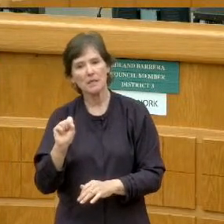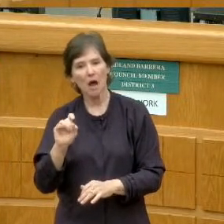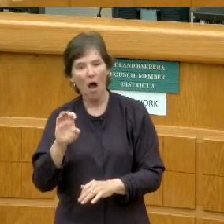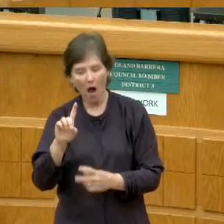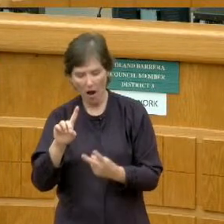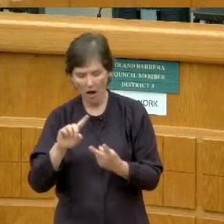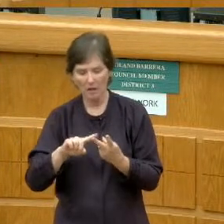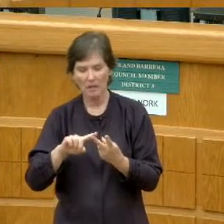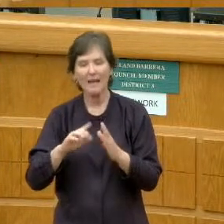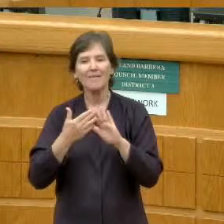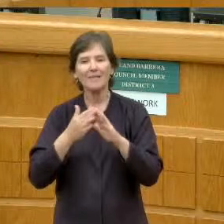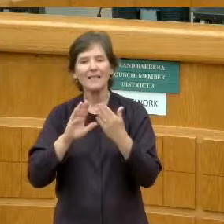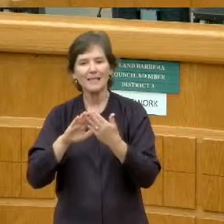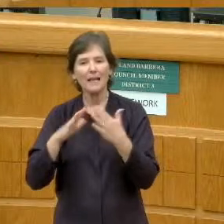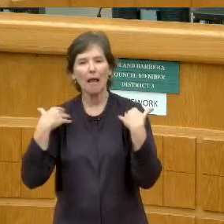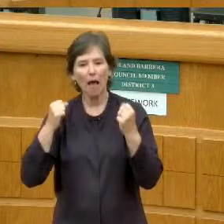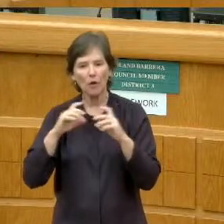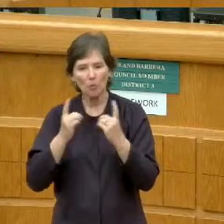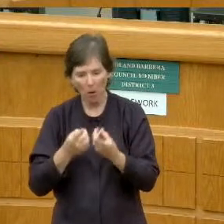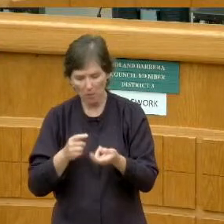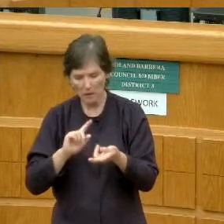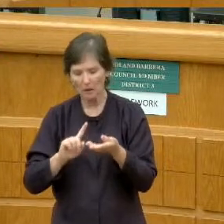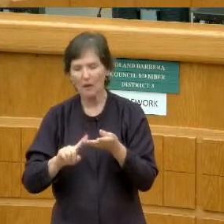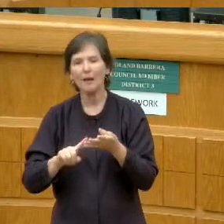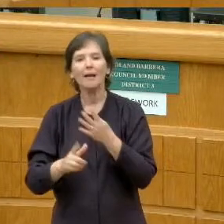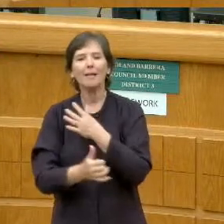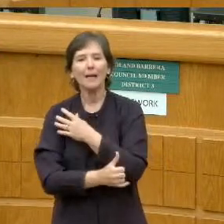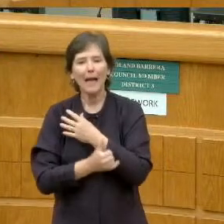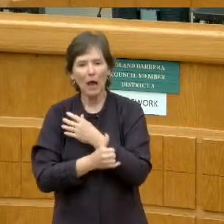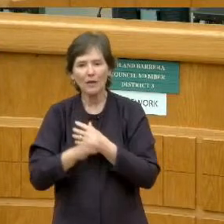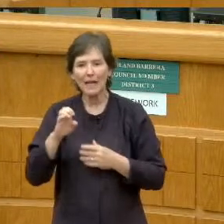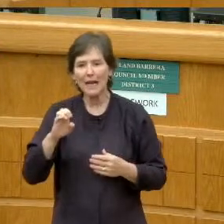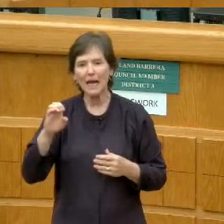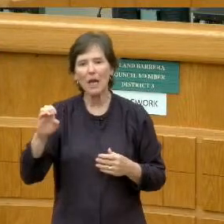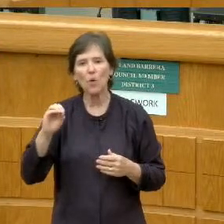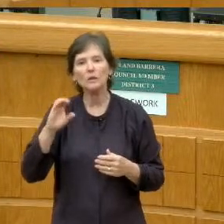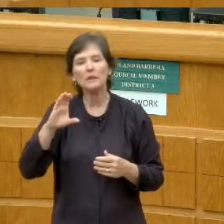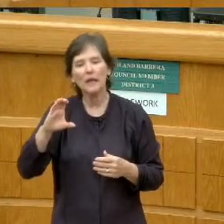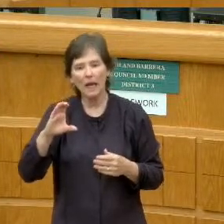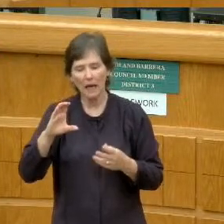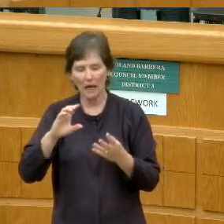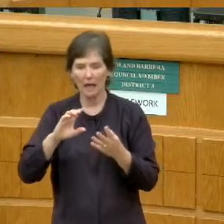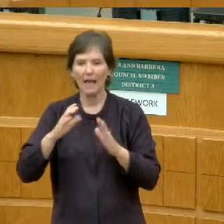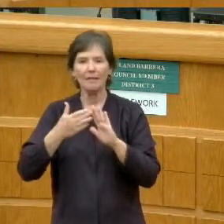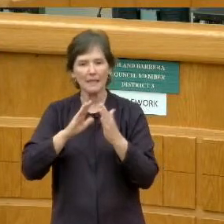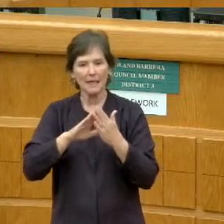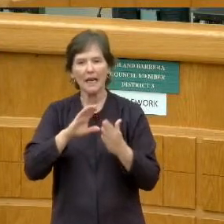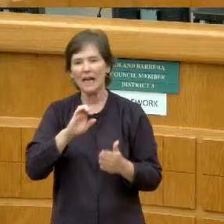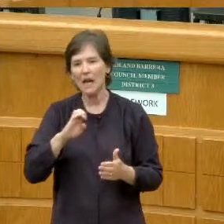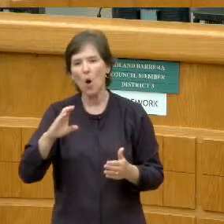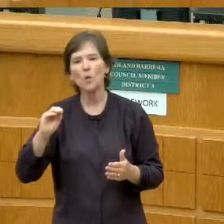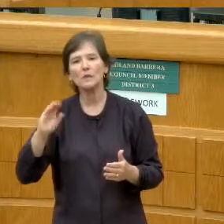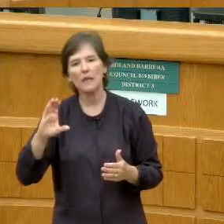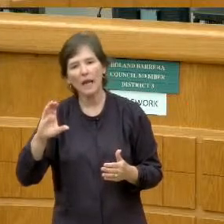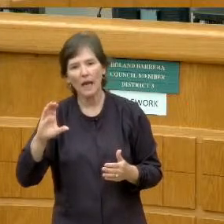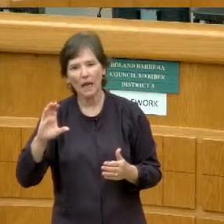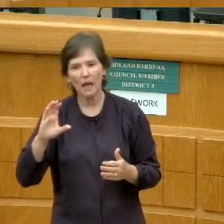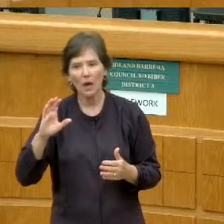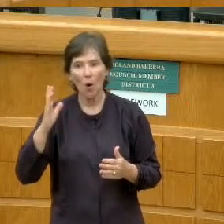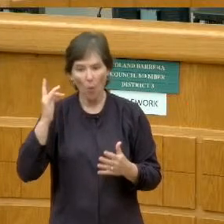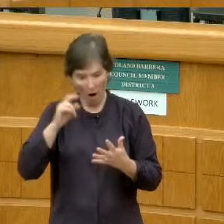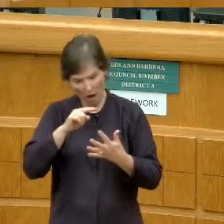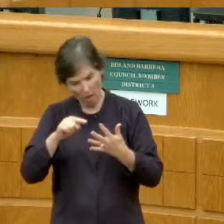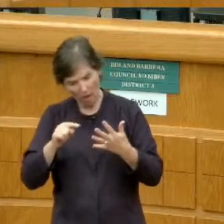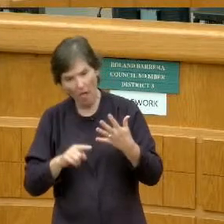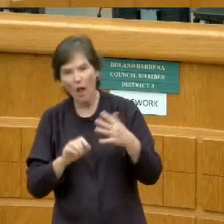then City EOC and County EOC. And the reason I mention that is because it takes us all working in tandem to get a